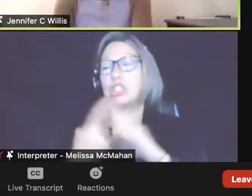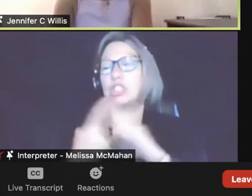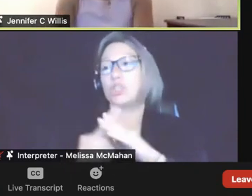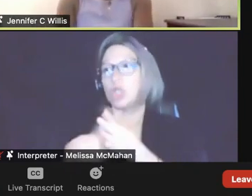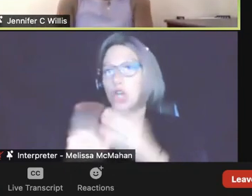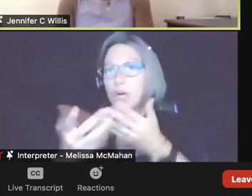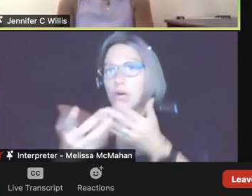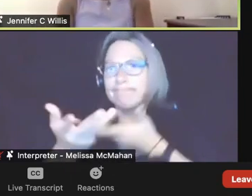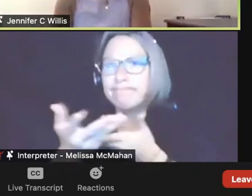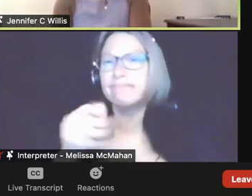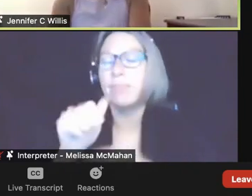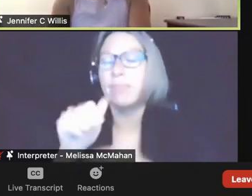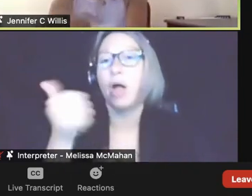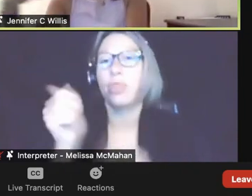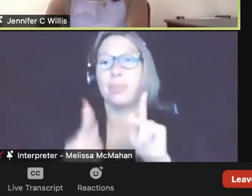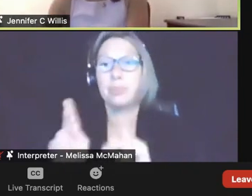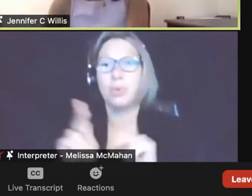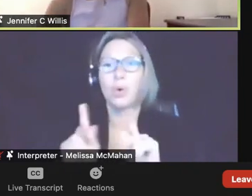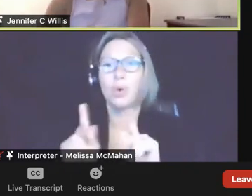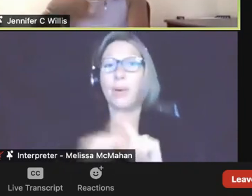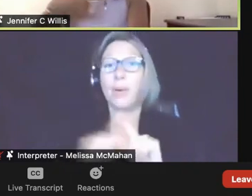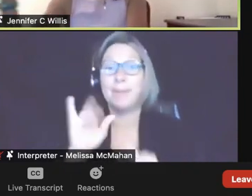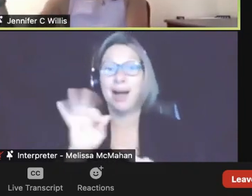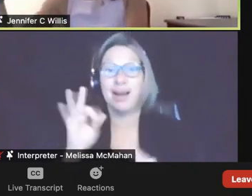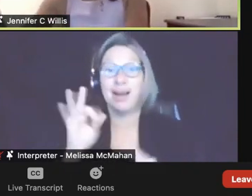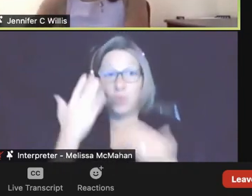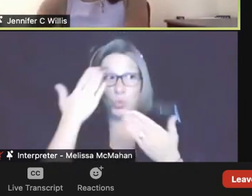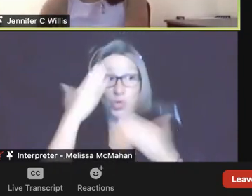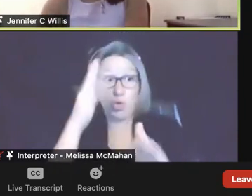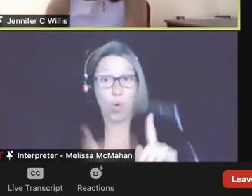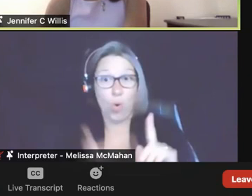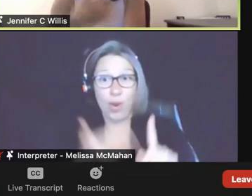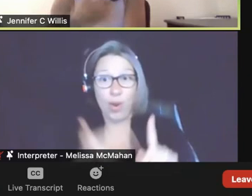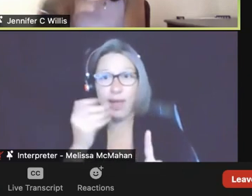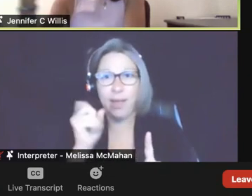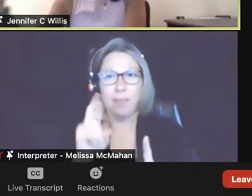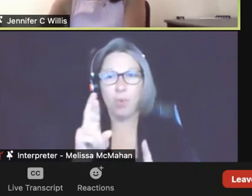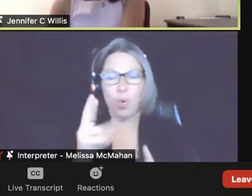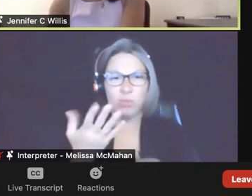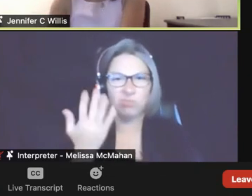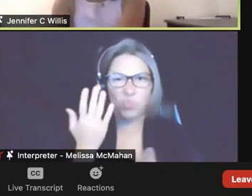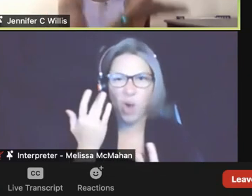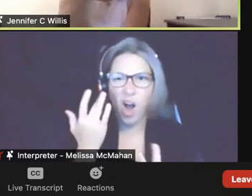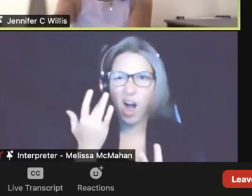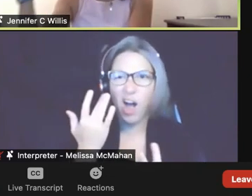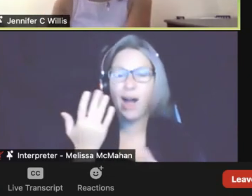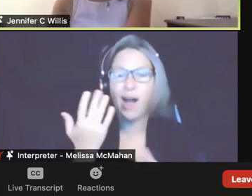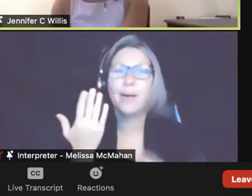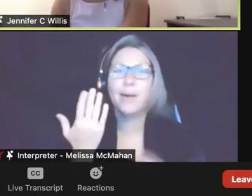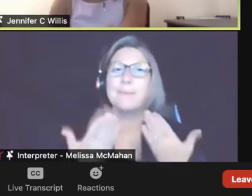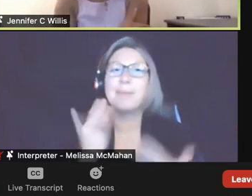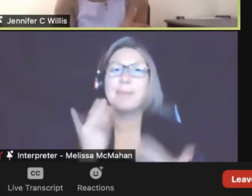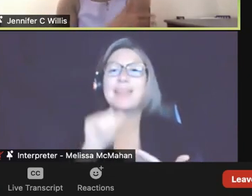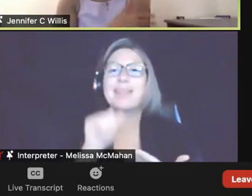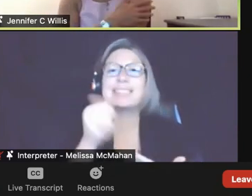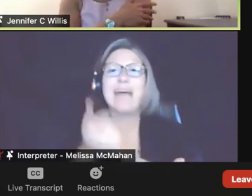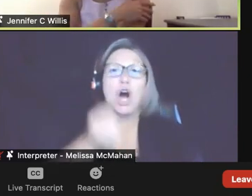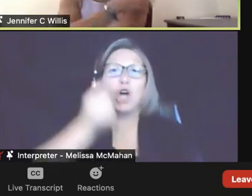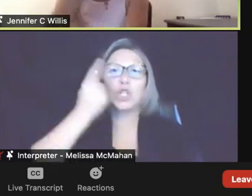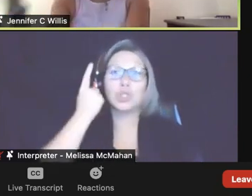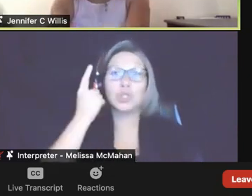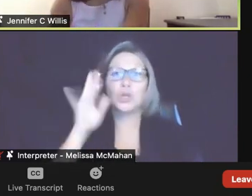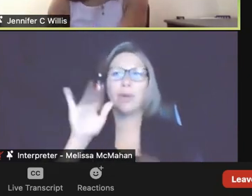people. But if you didn't know him or know that that's what he was doing, that might not have been conventionally understood by somebody